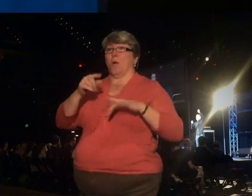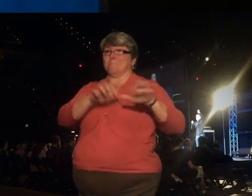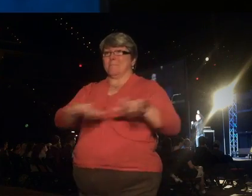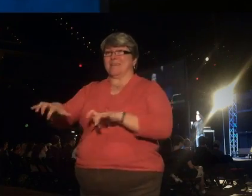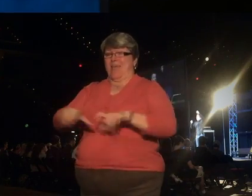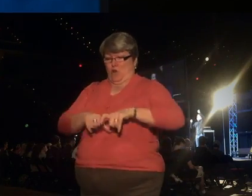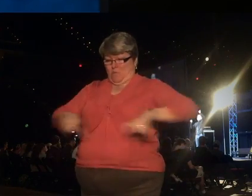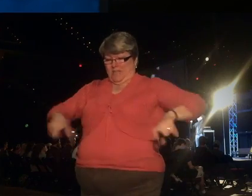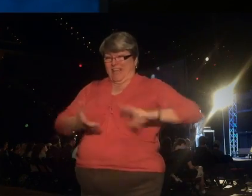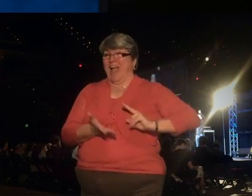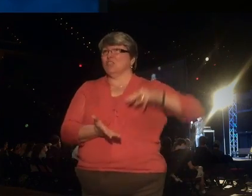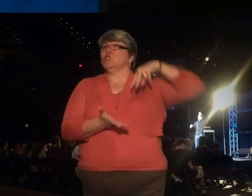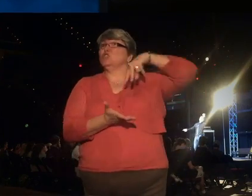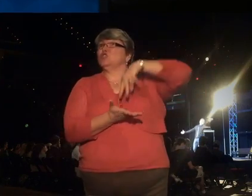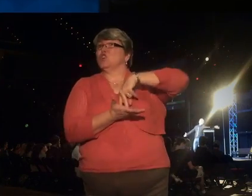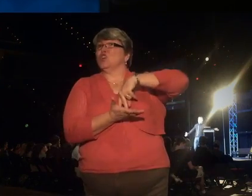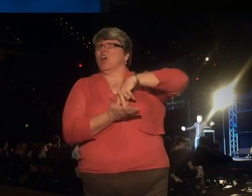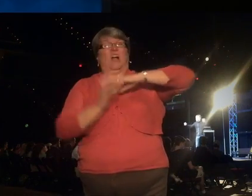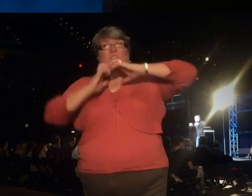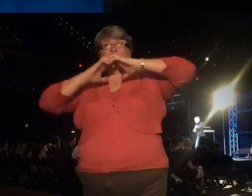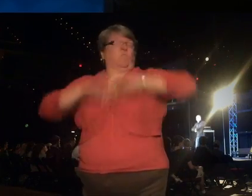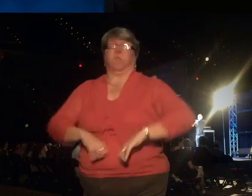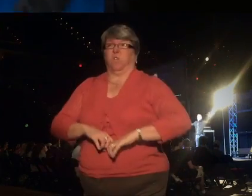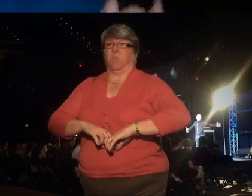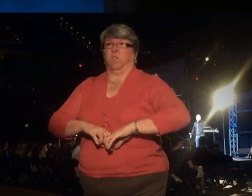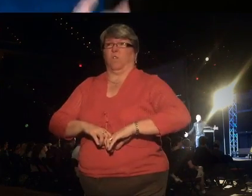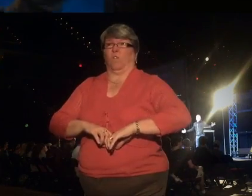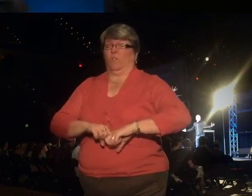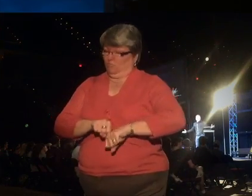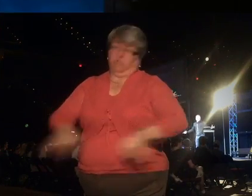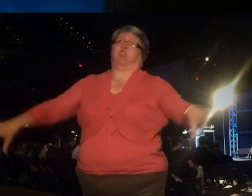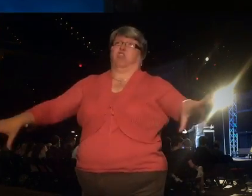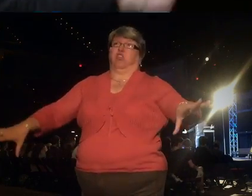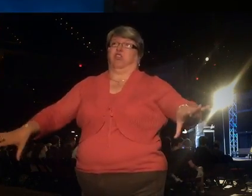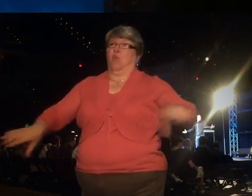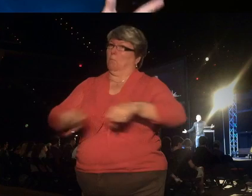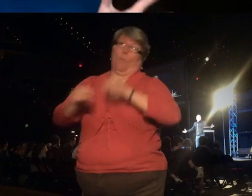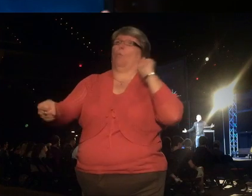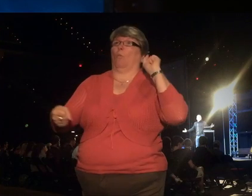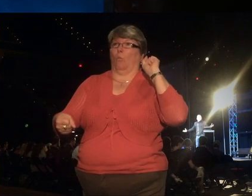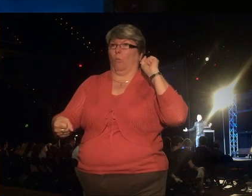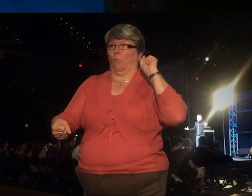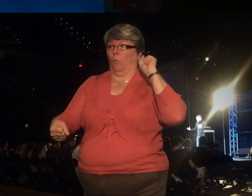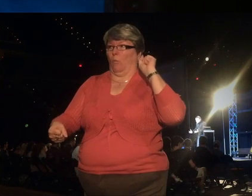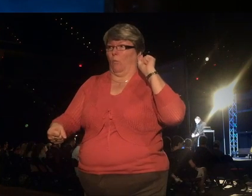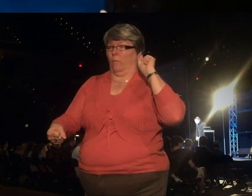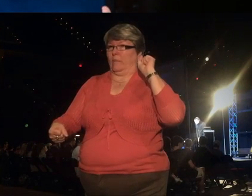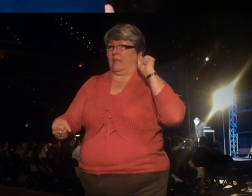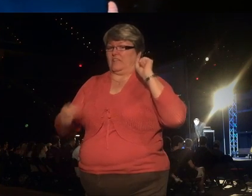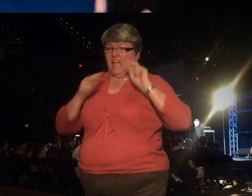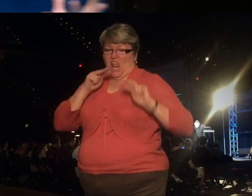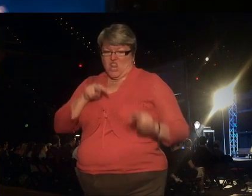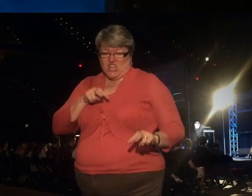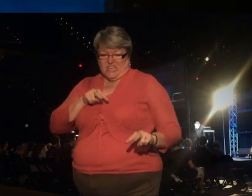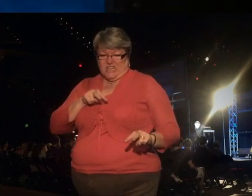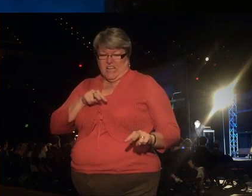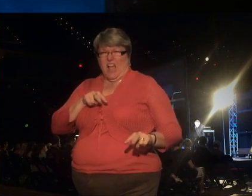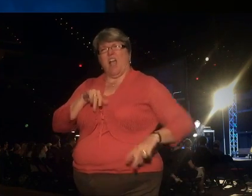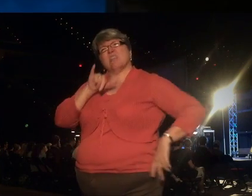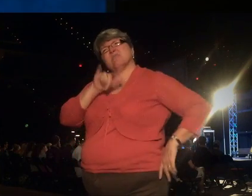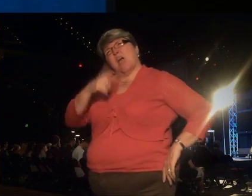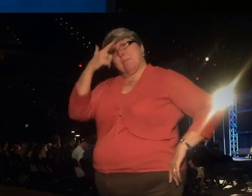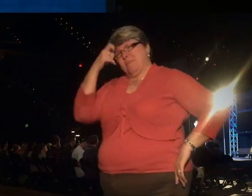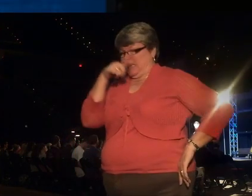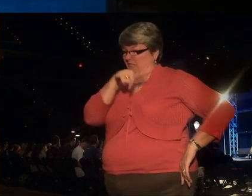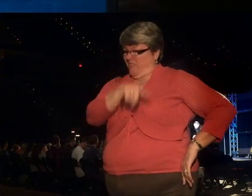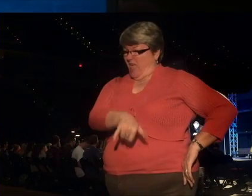bench, and it shattered. I mean, splintered wood everywhere, right? And as I looked at that, I'm like, was